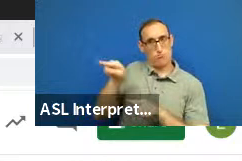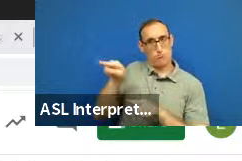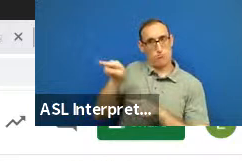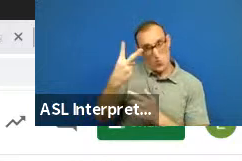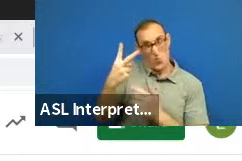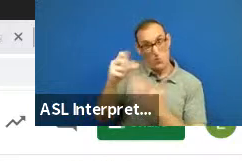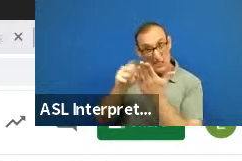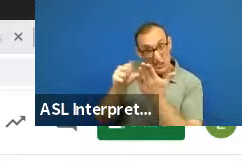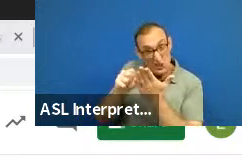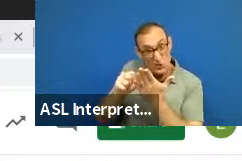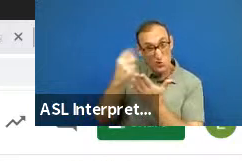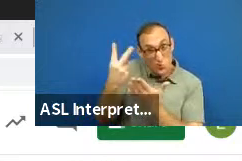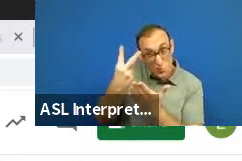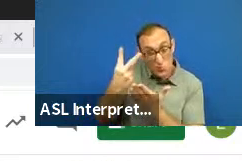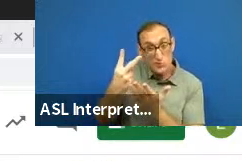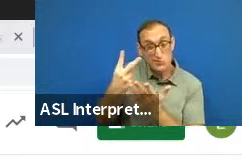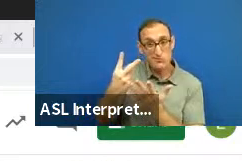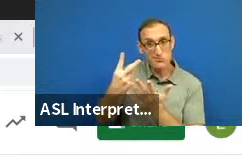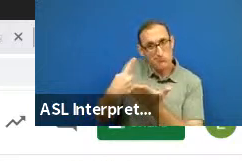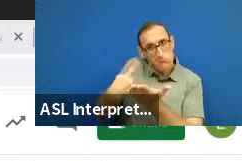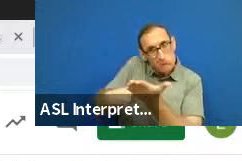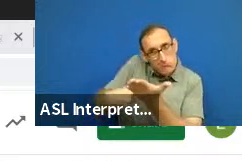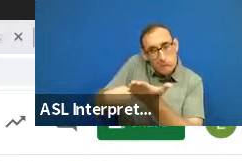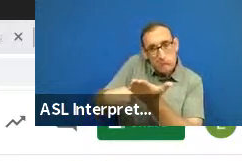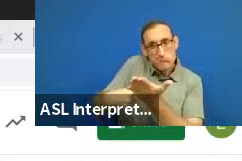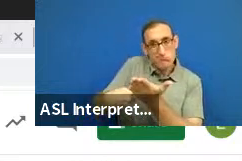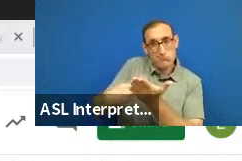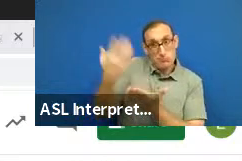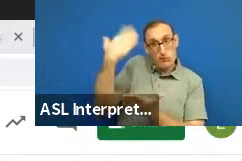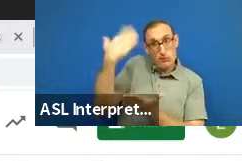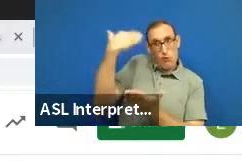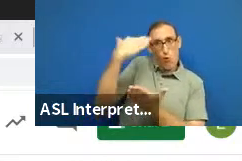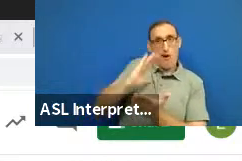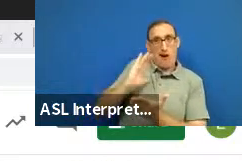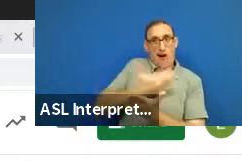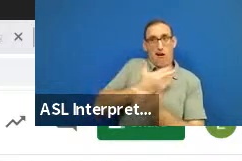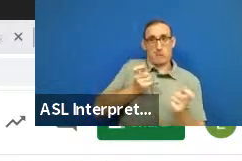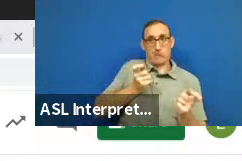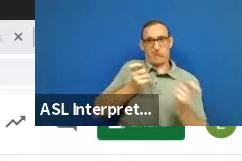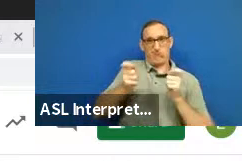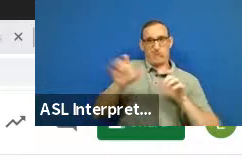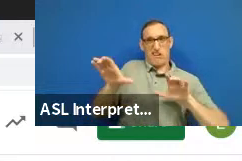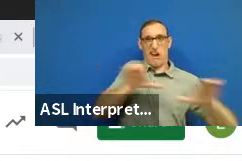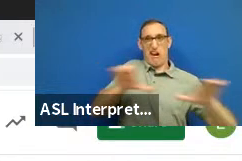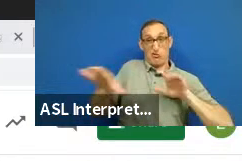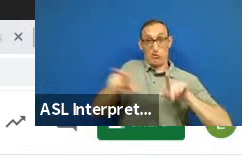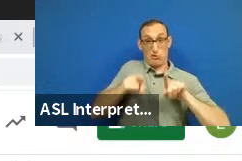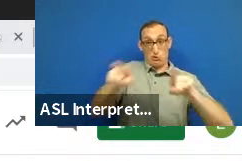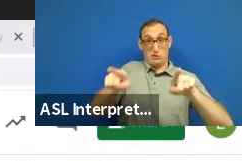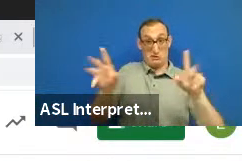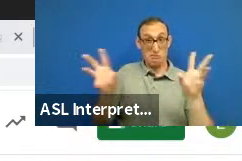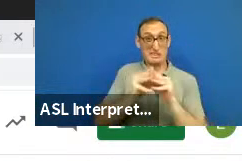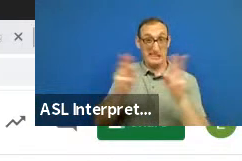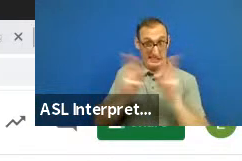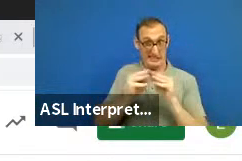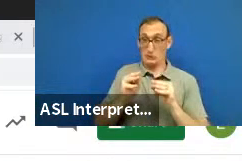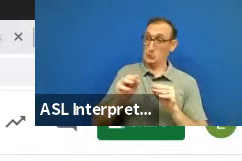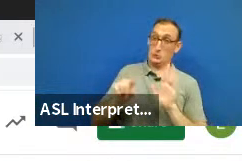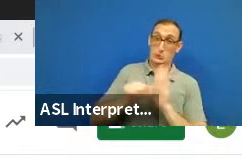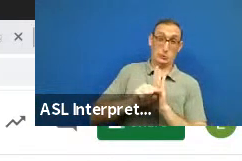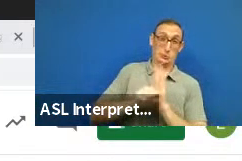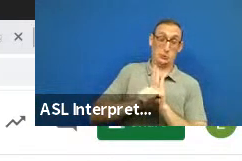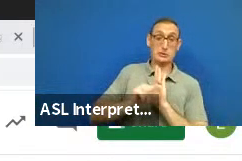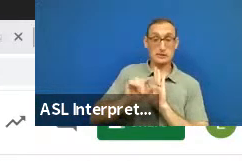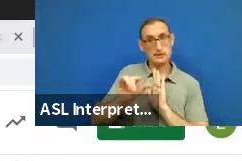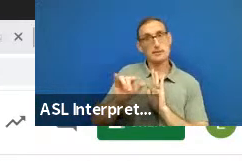report about how we conducted ourselves at meetings. And I think Cognitive wants us to